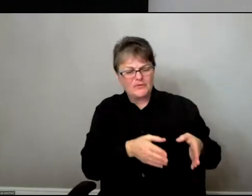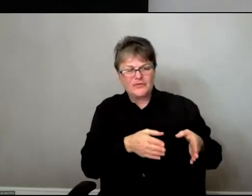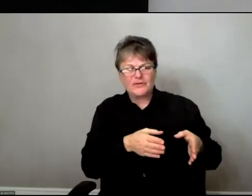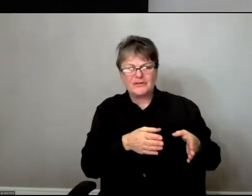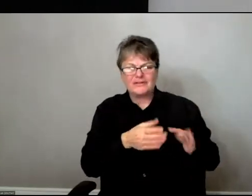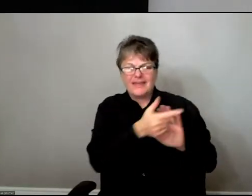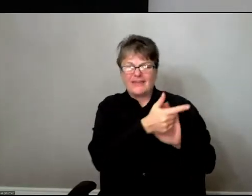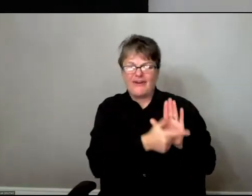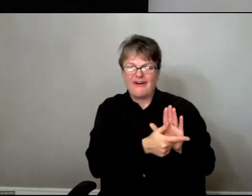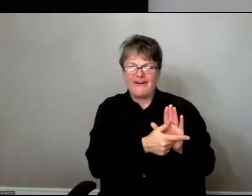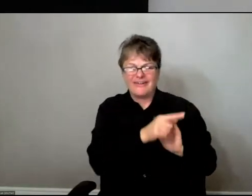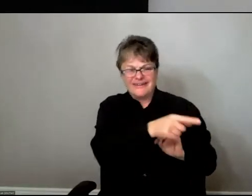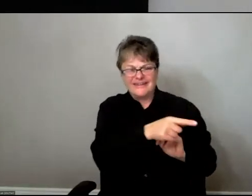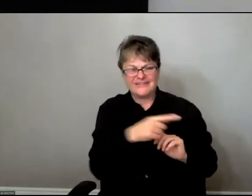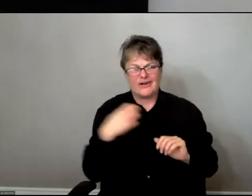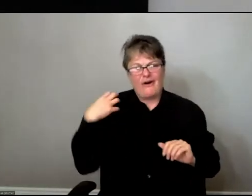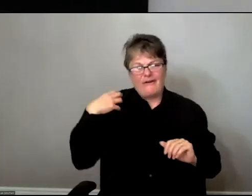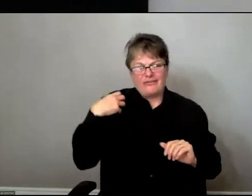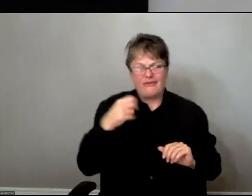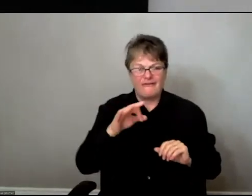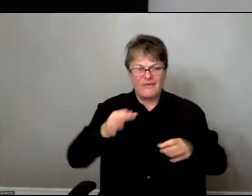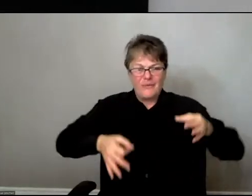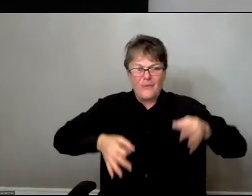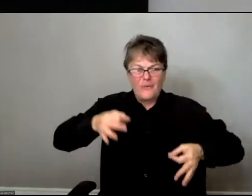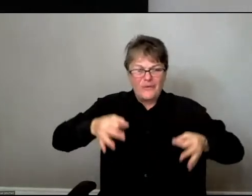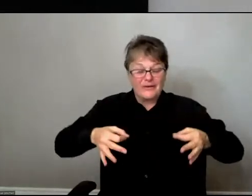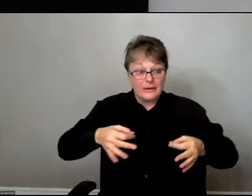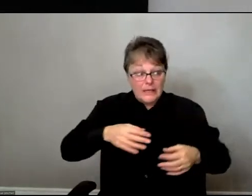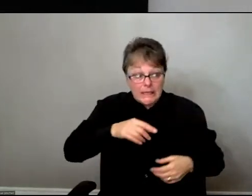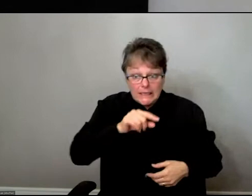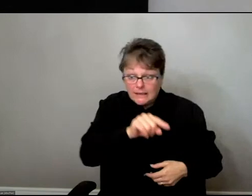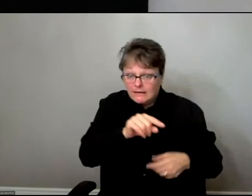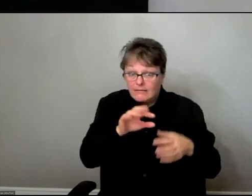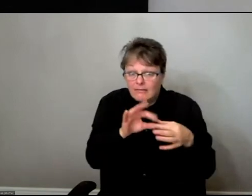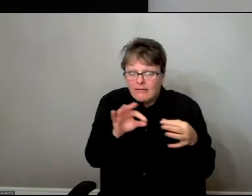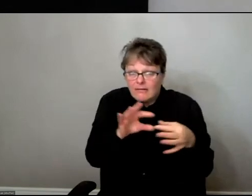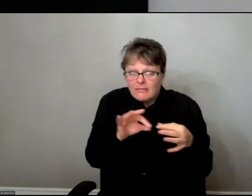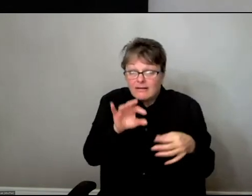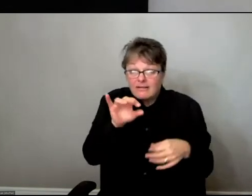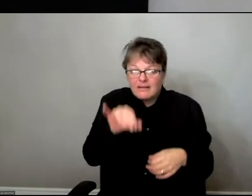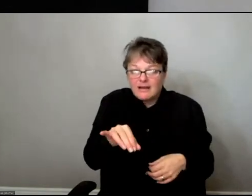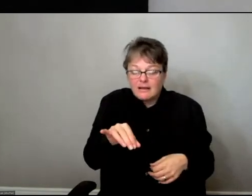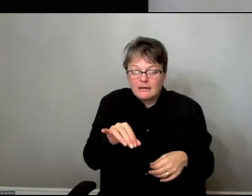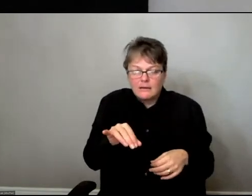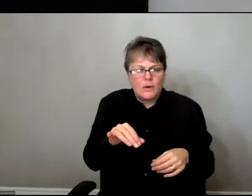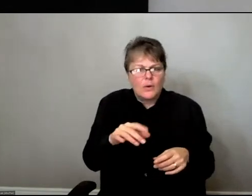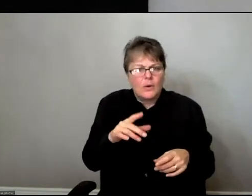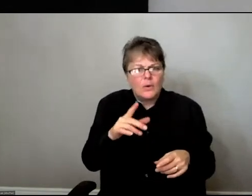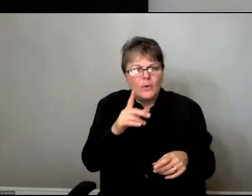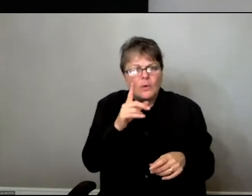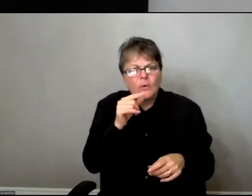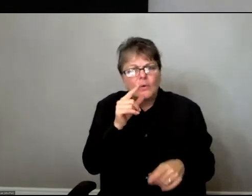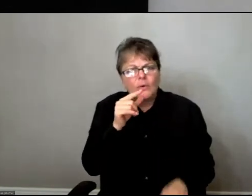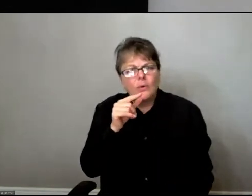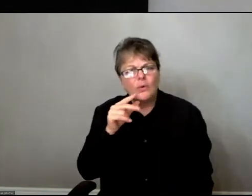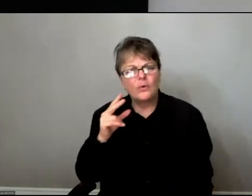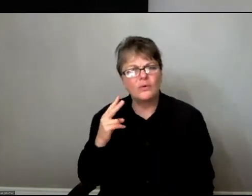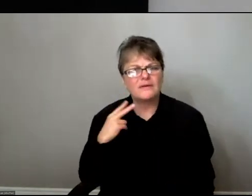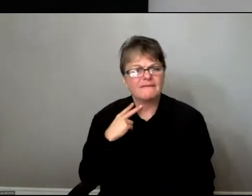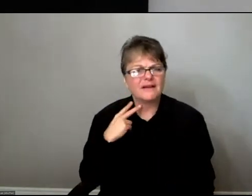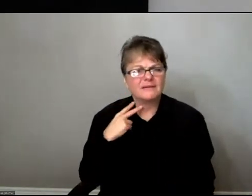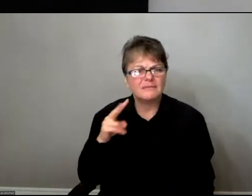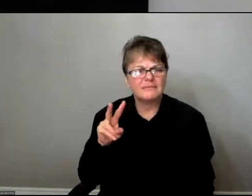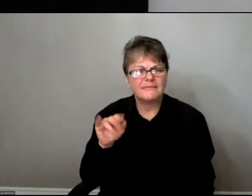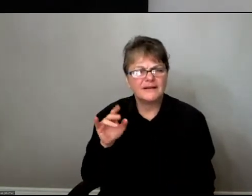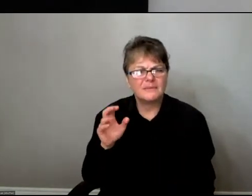officer of the courts, make such a comment? Who is the victim here? It was